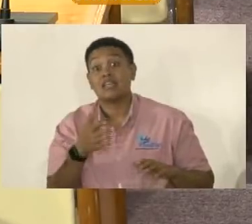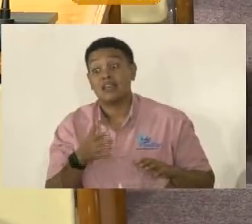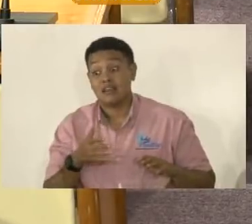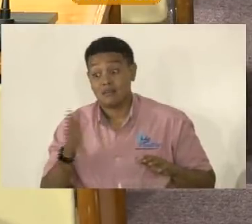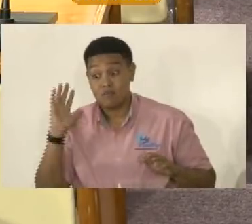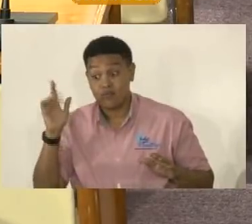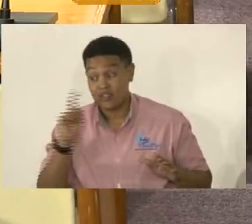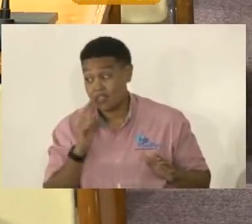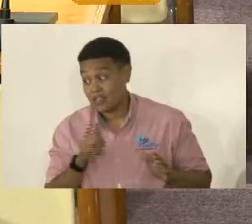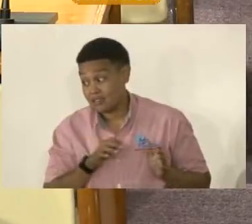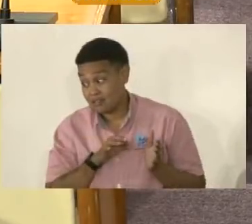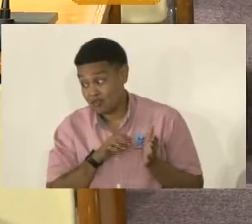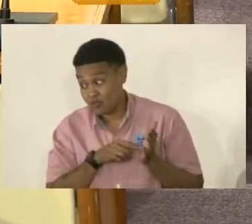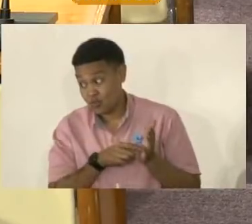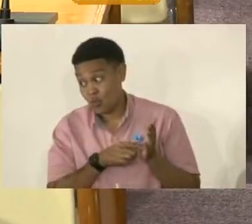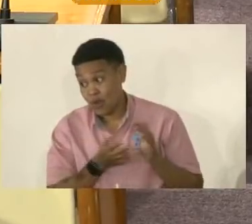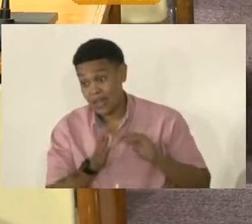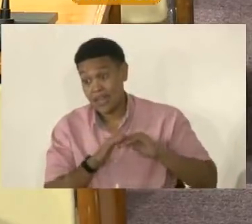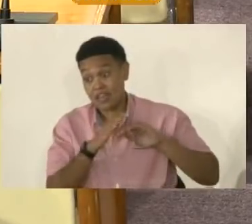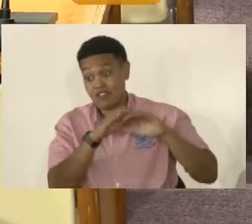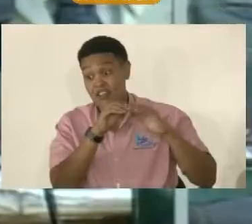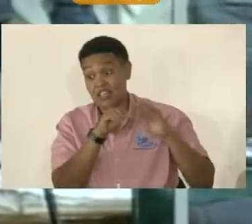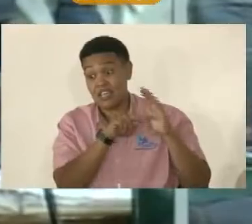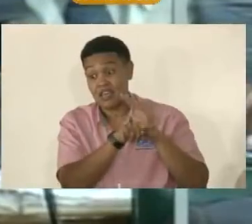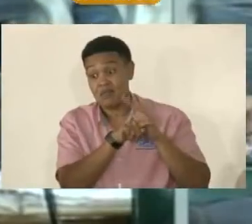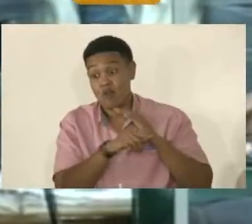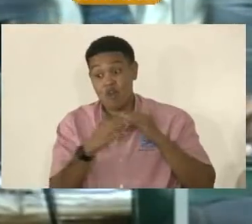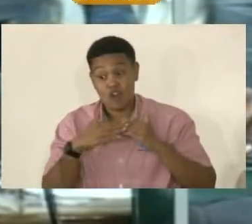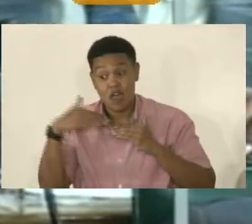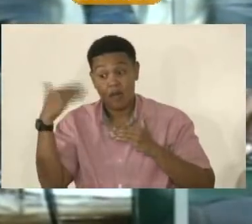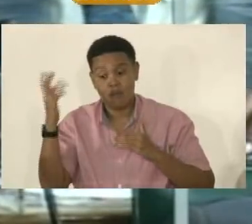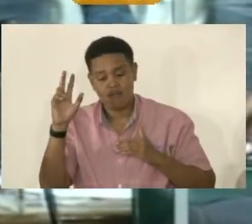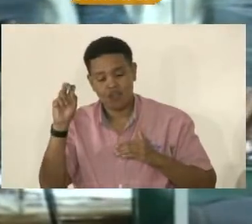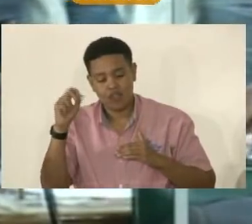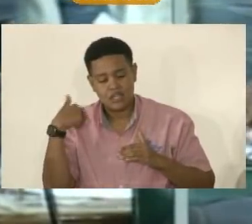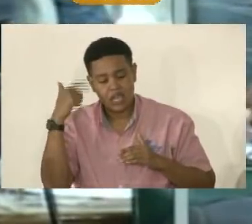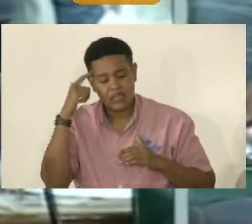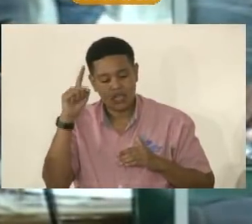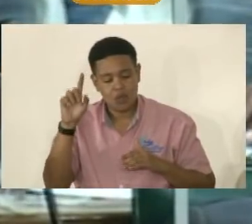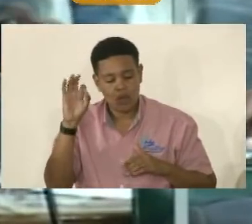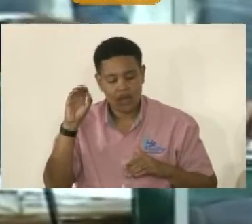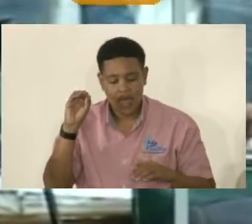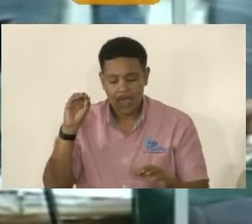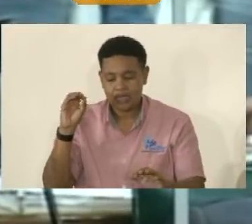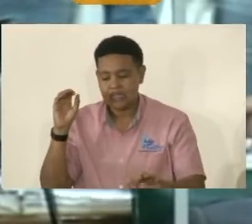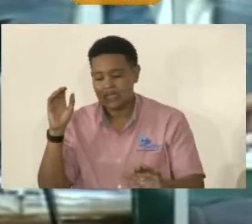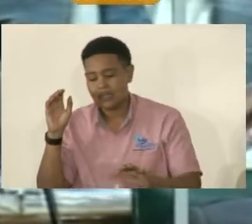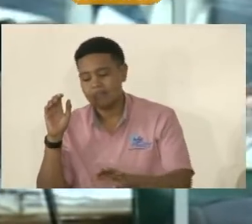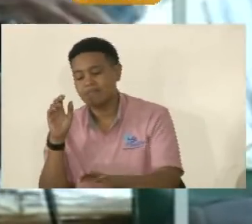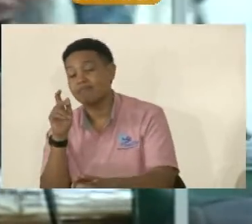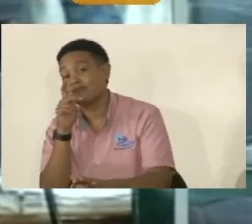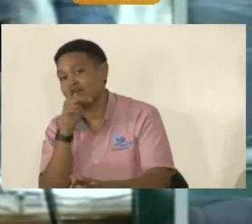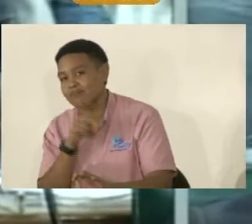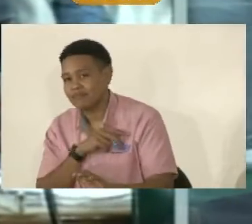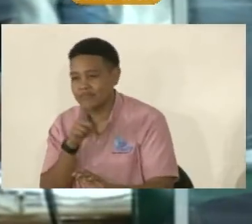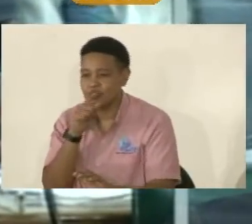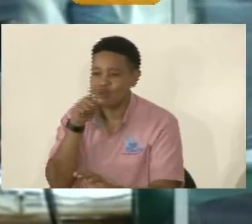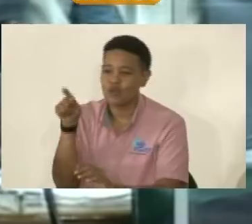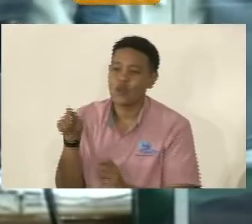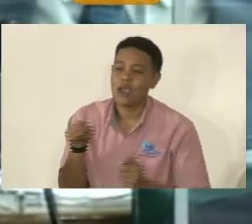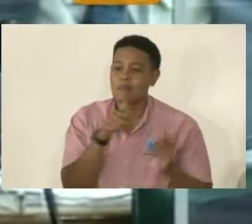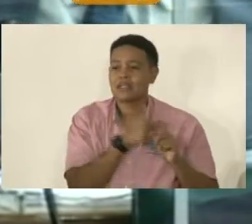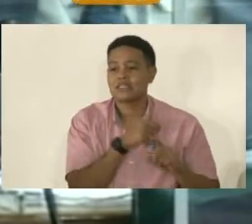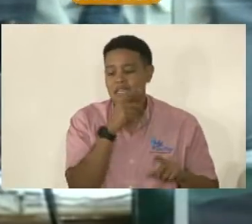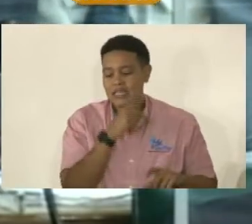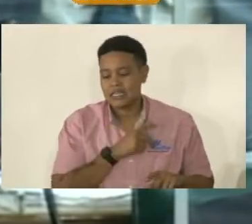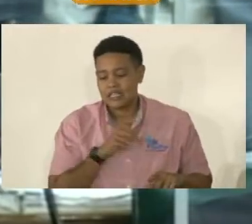in murders are above 30. I think one was at 90, which is the Kingston, so you amalgamated the